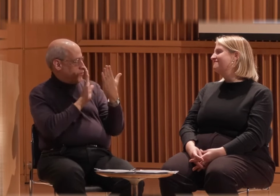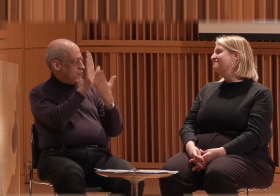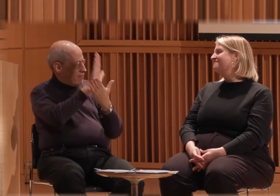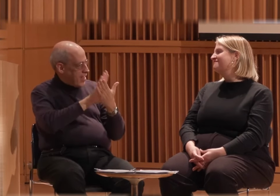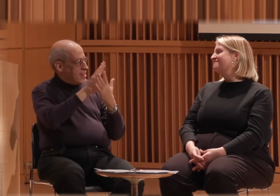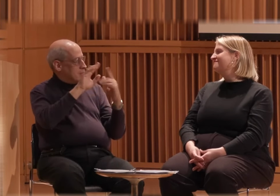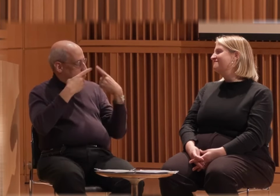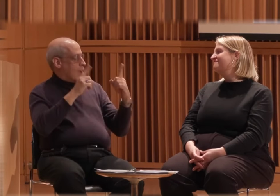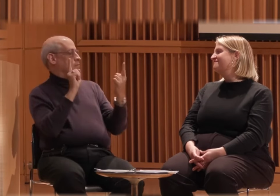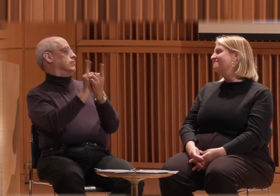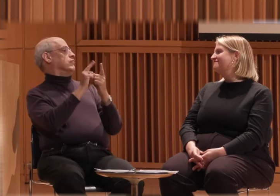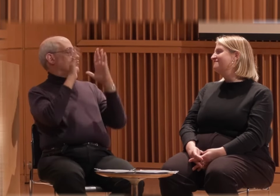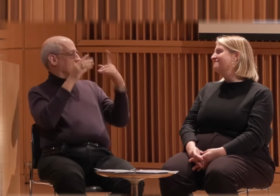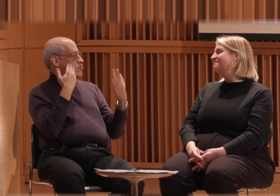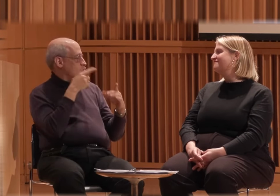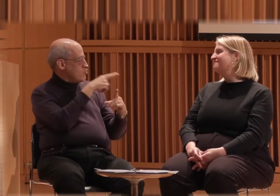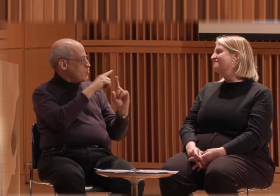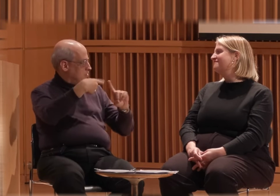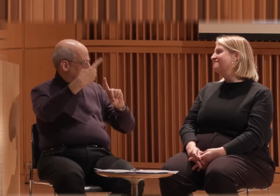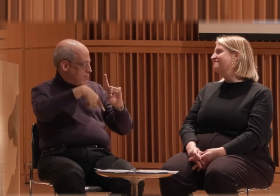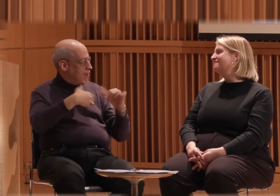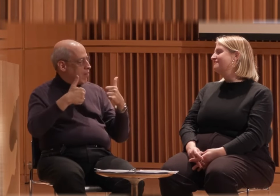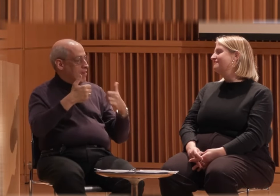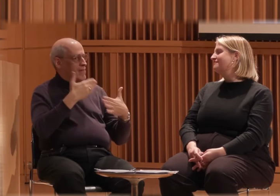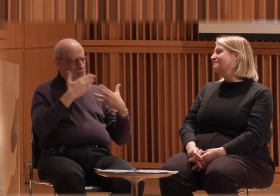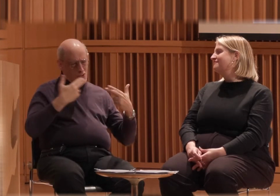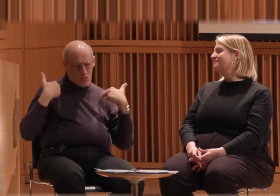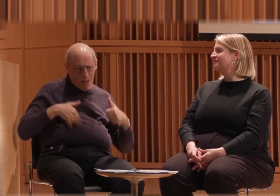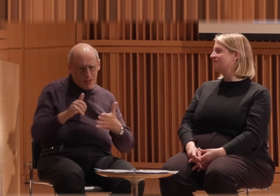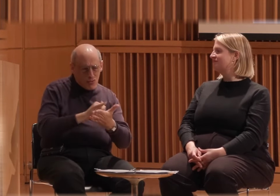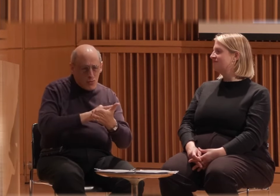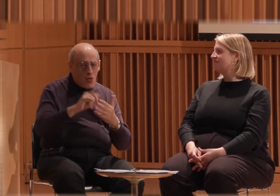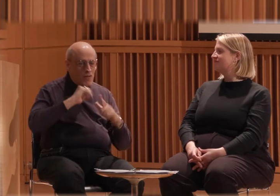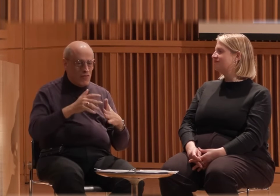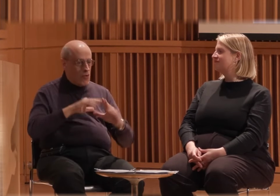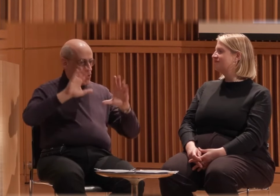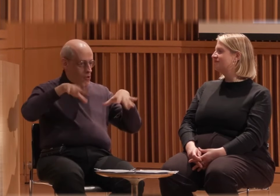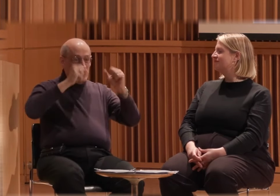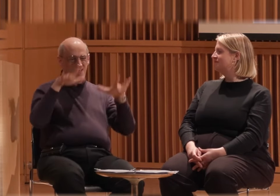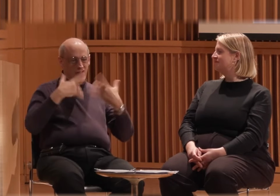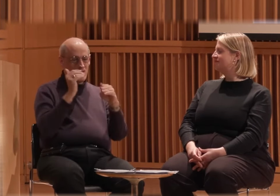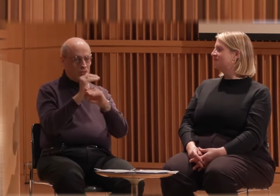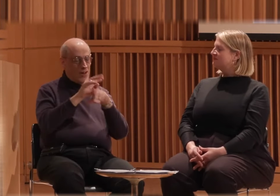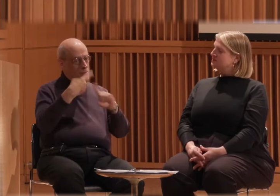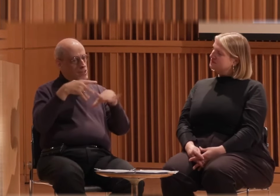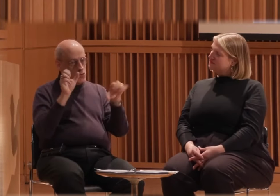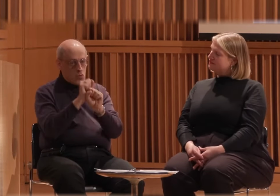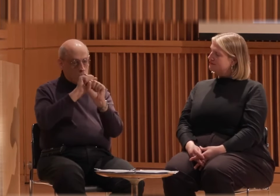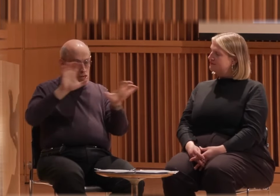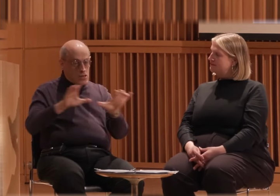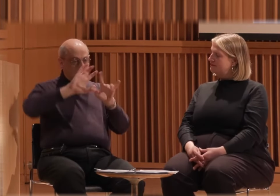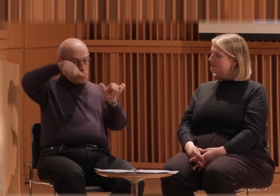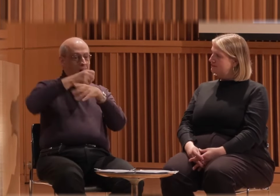So it was great to get to know Celina over this month. And thank you, Humanities New York, for putting this on, and also all the labor that goes behind